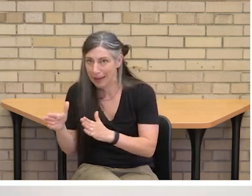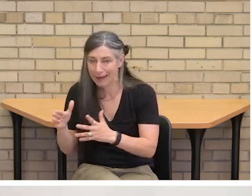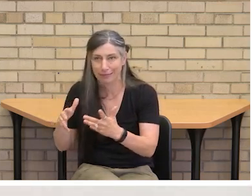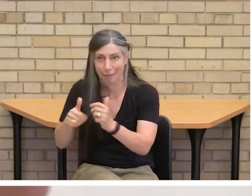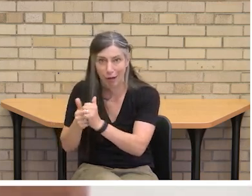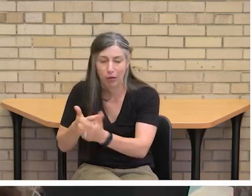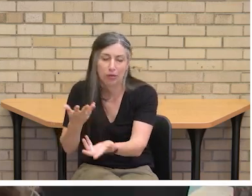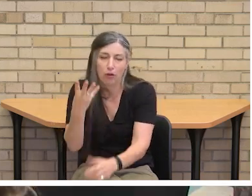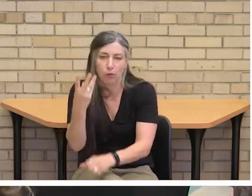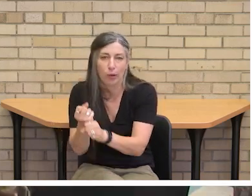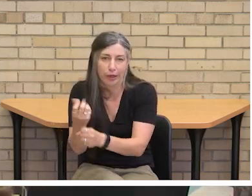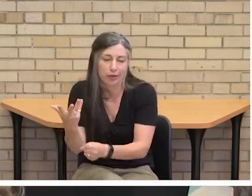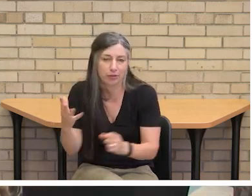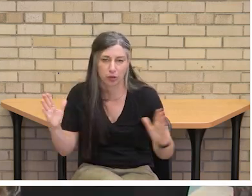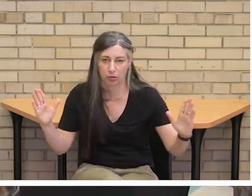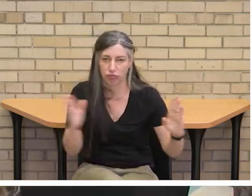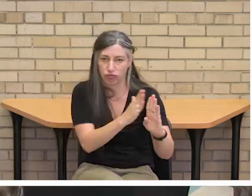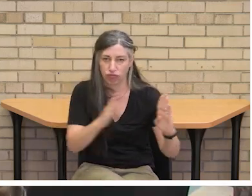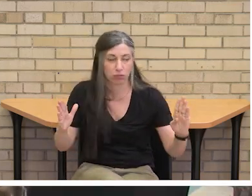Zoom?